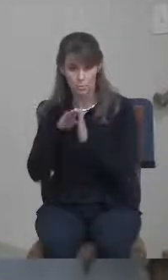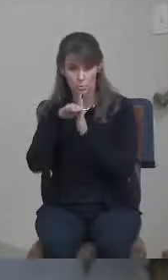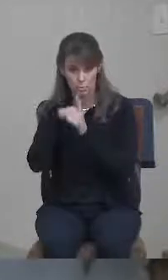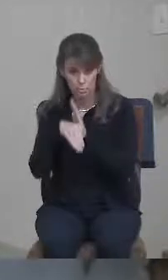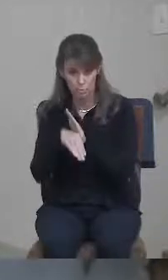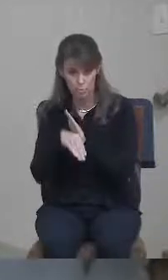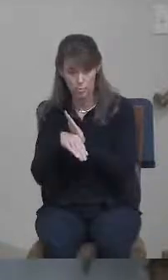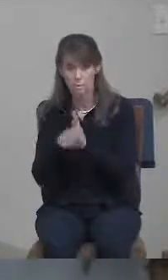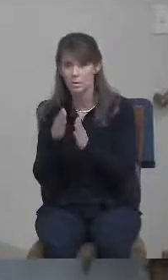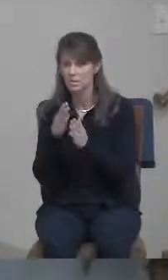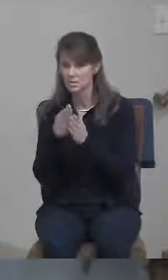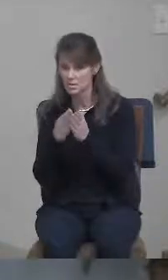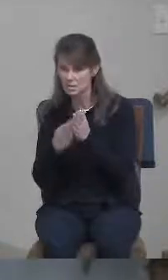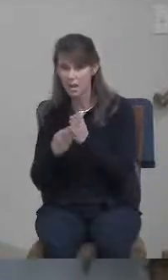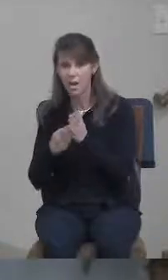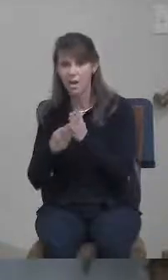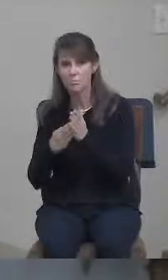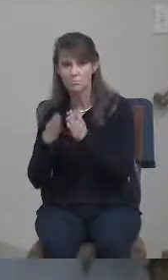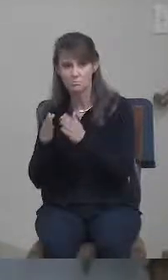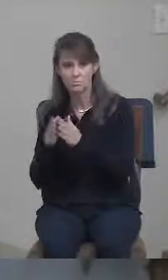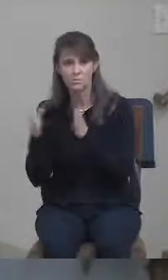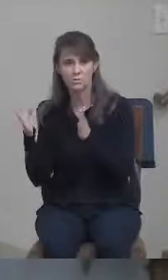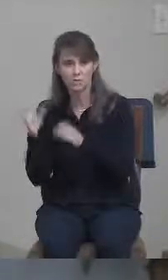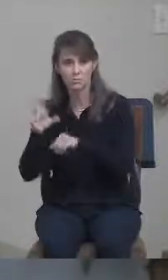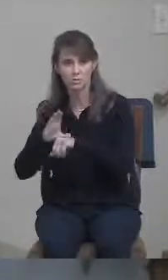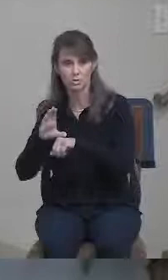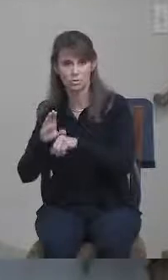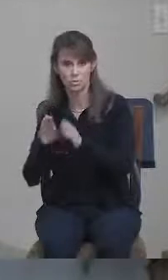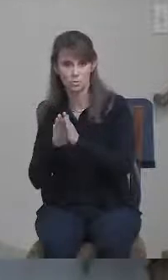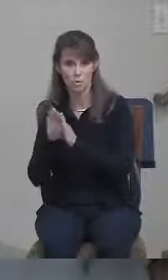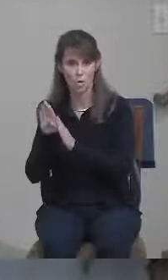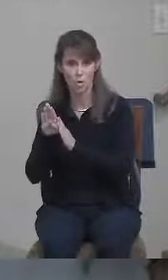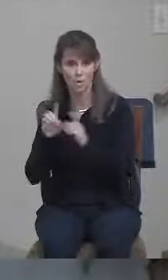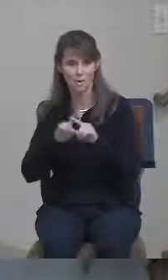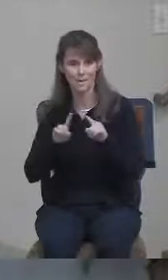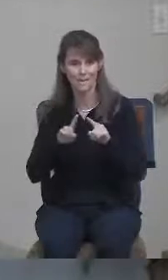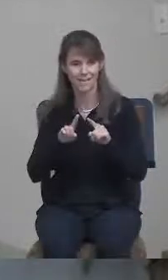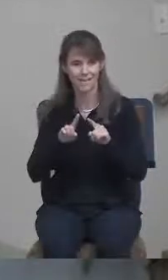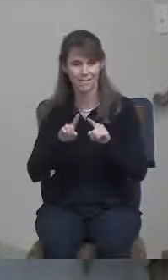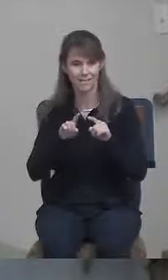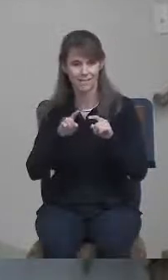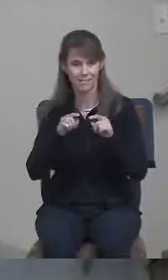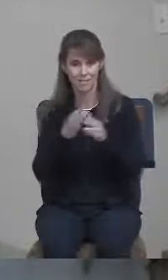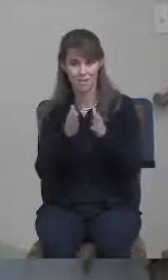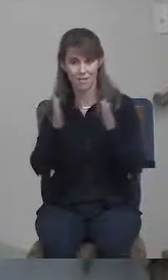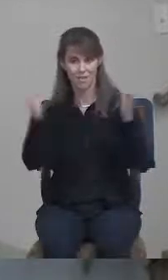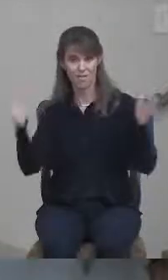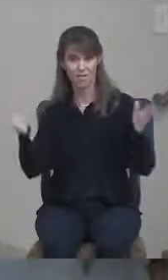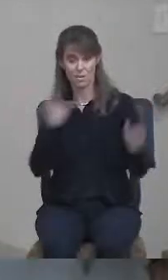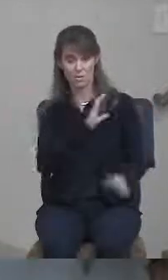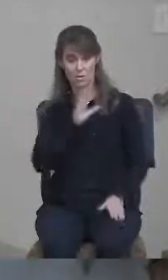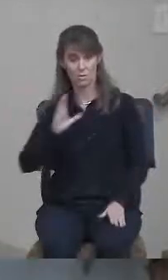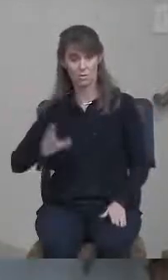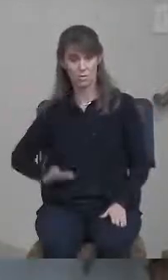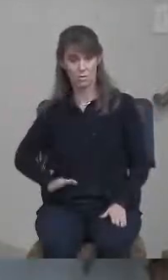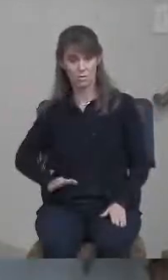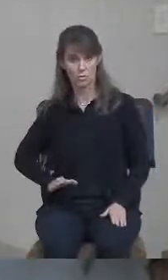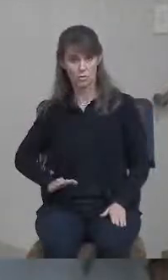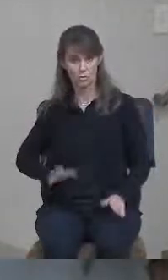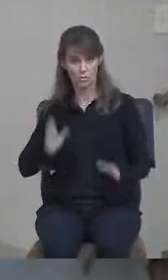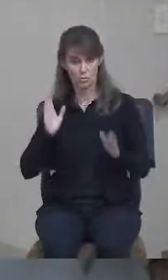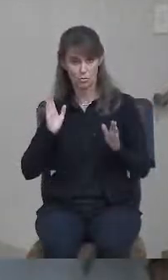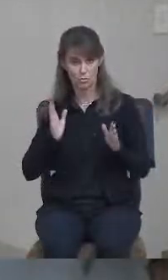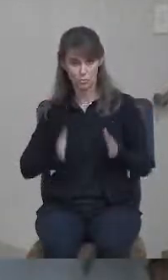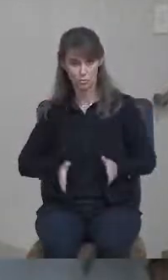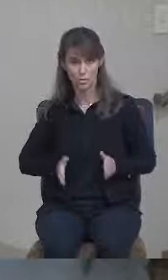have grown, but overall, Christianity has suffered losses. So this